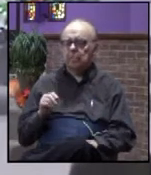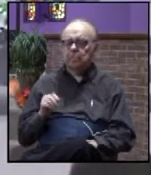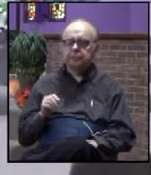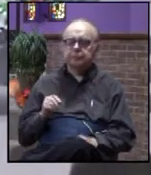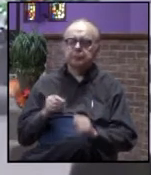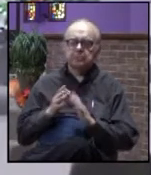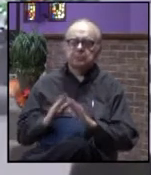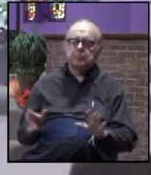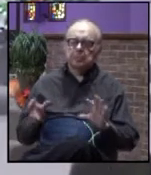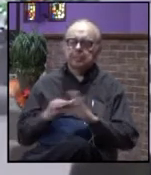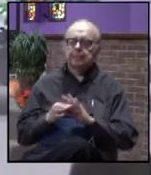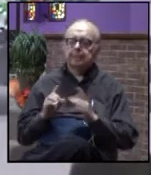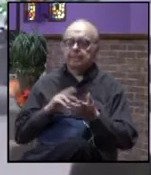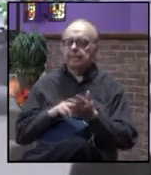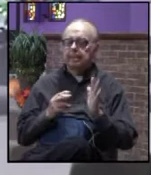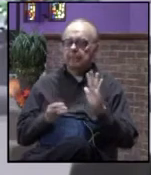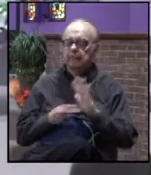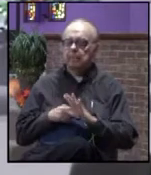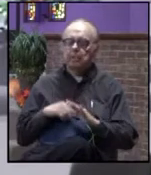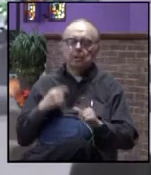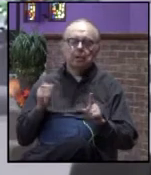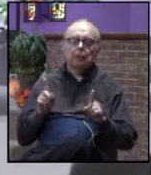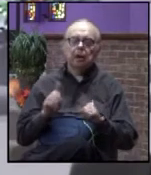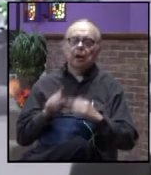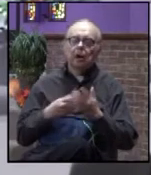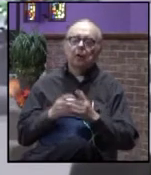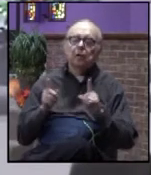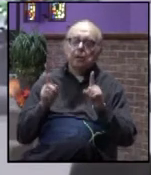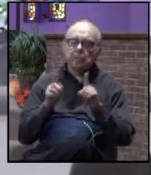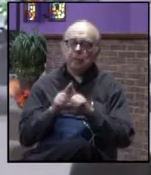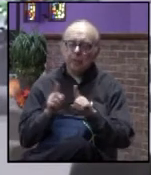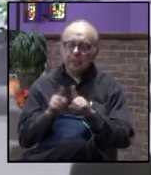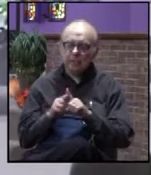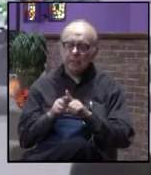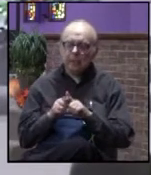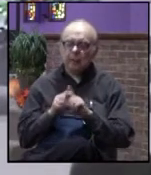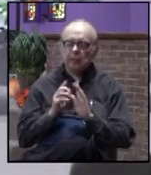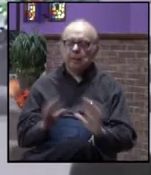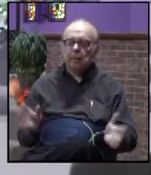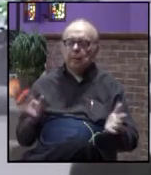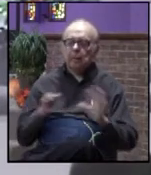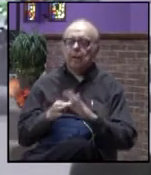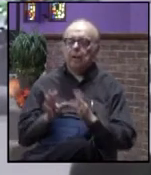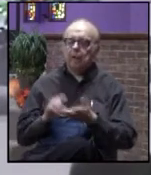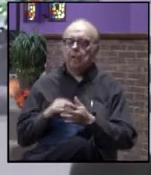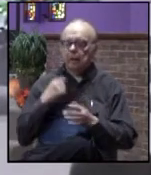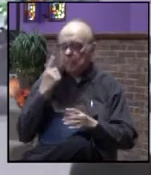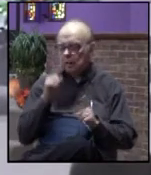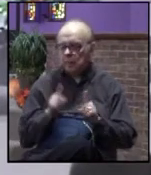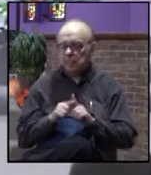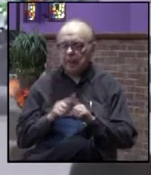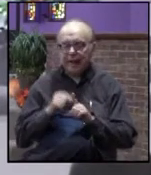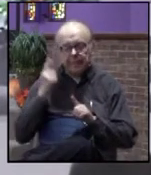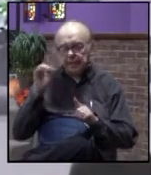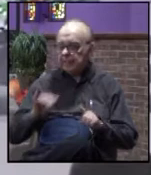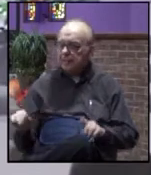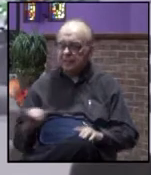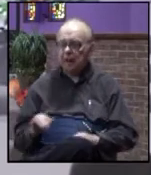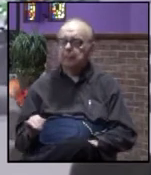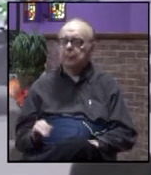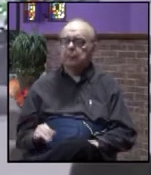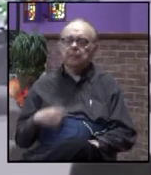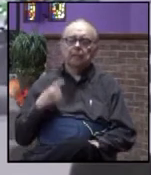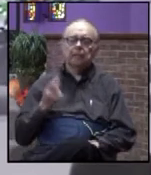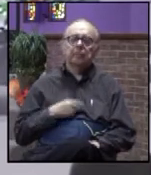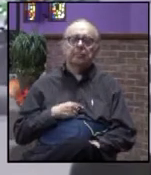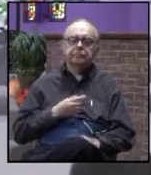Peace and unity doesn't mean that we all agree. Peace and unity doesn't mean we all look alike, think alike. We